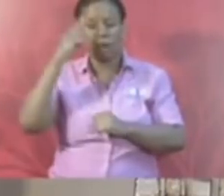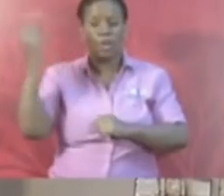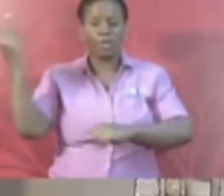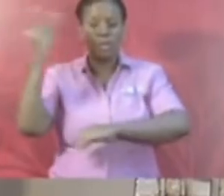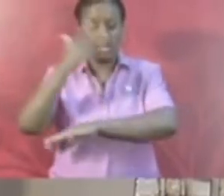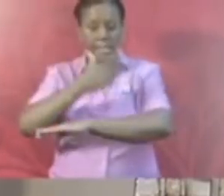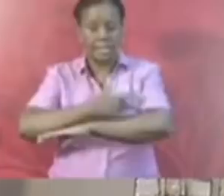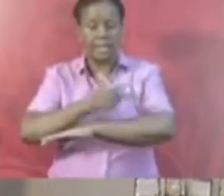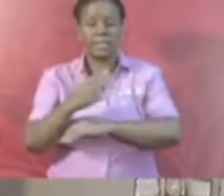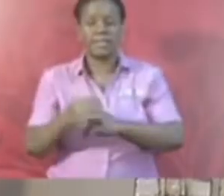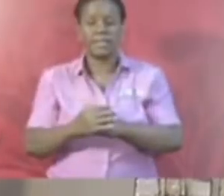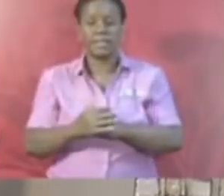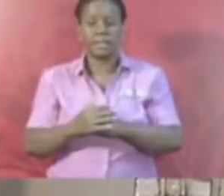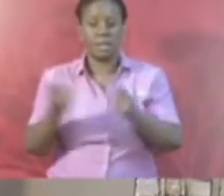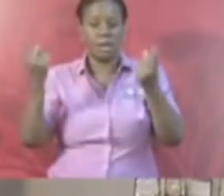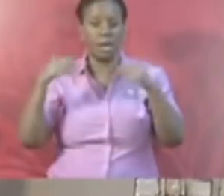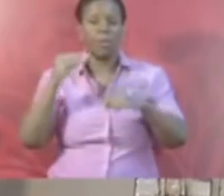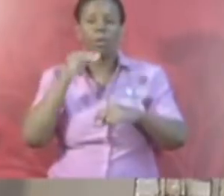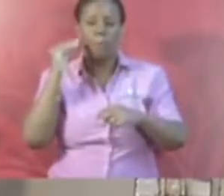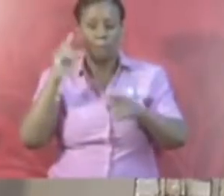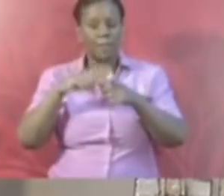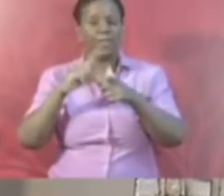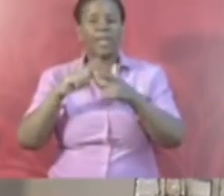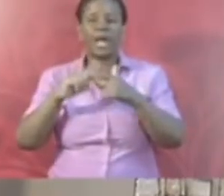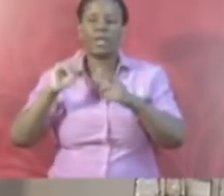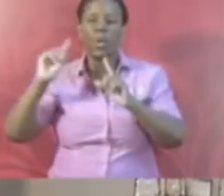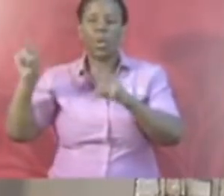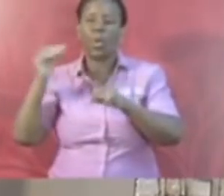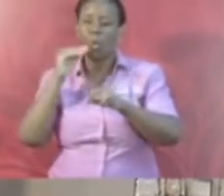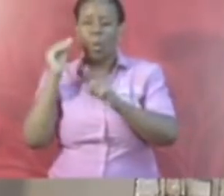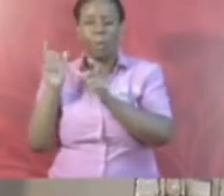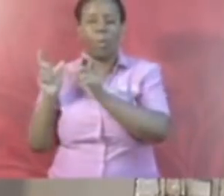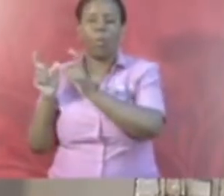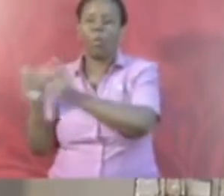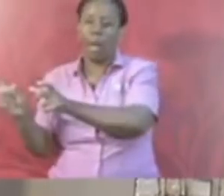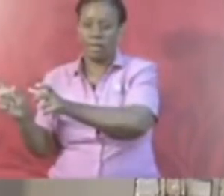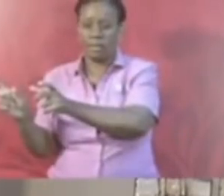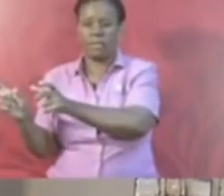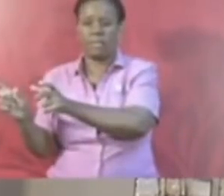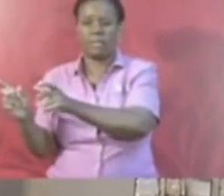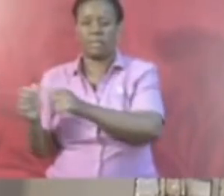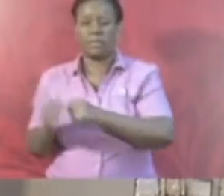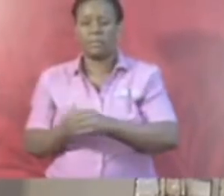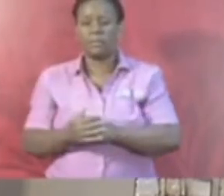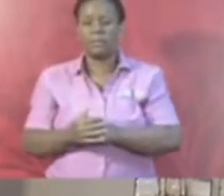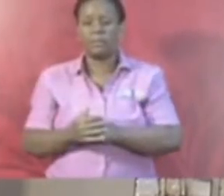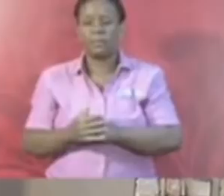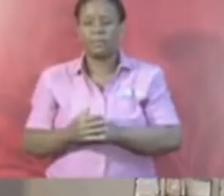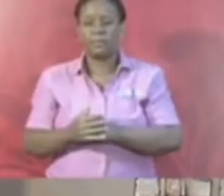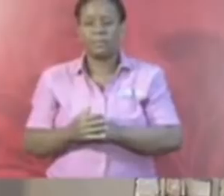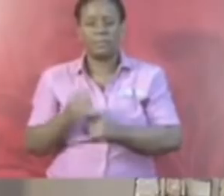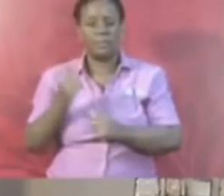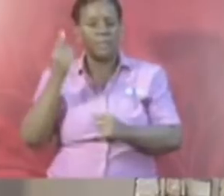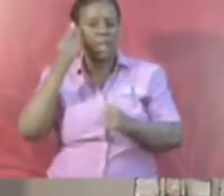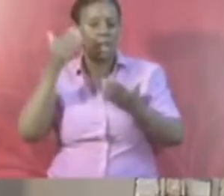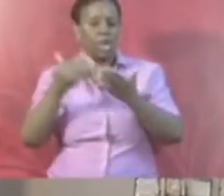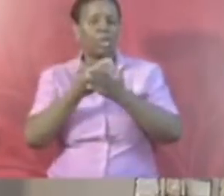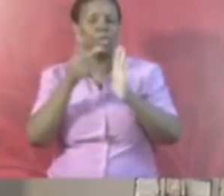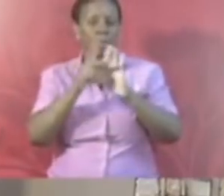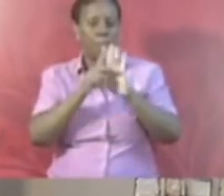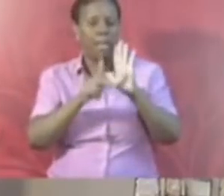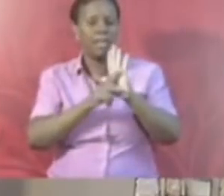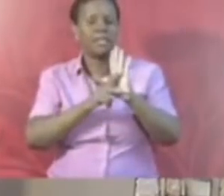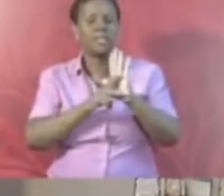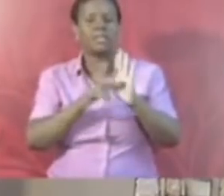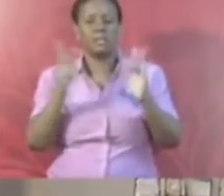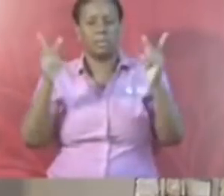home quarantine. We believe that this new policy will allow persons to speed up. Now, I just want to